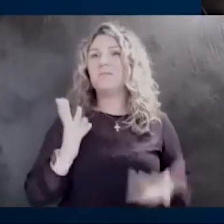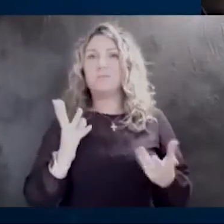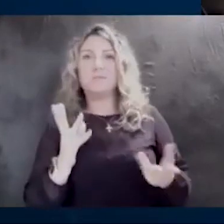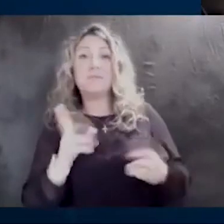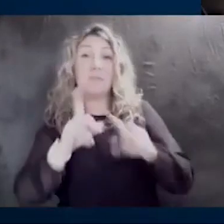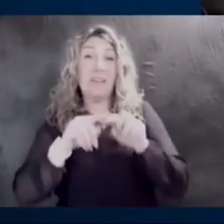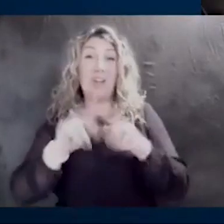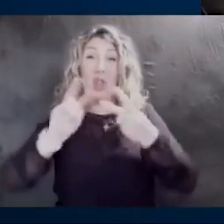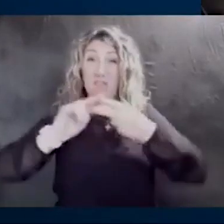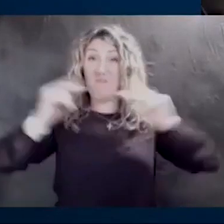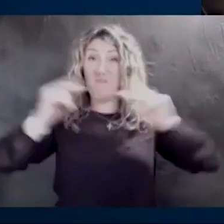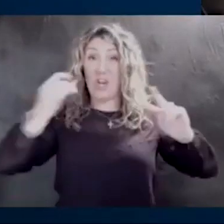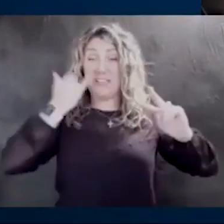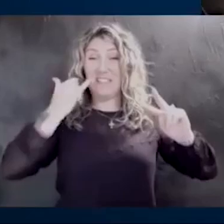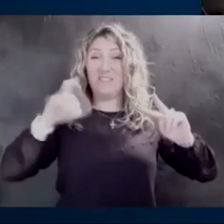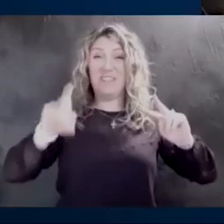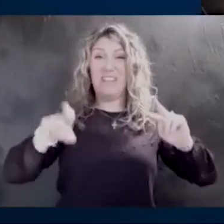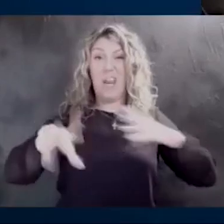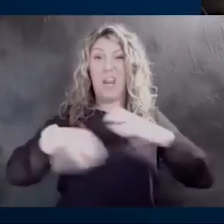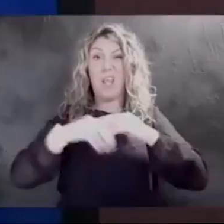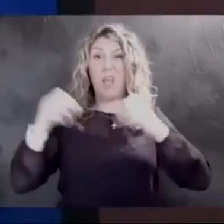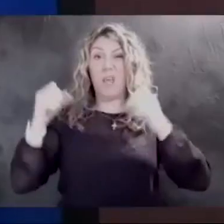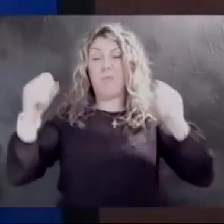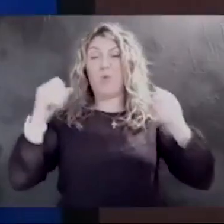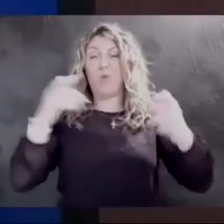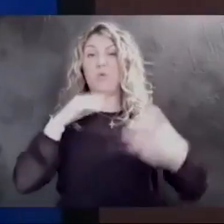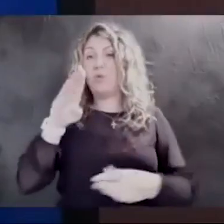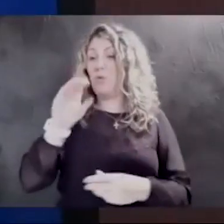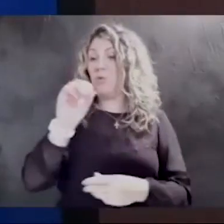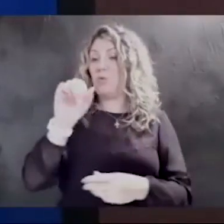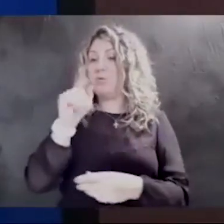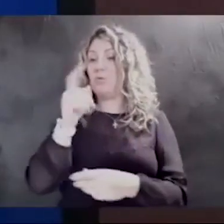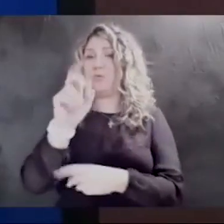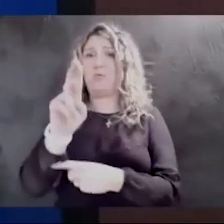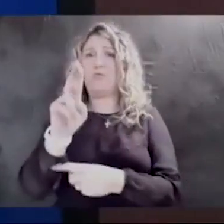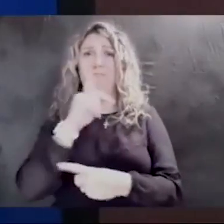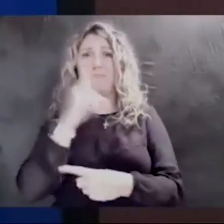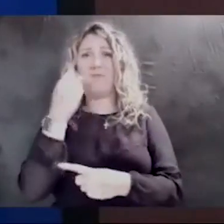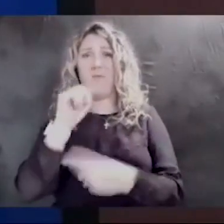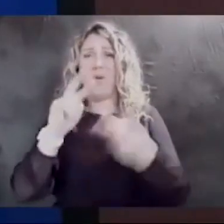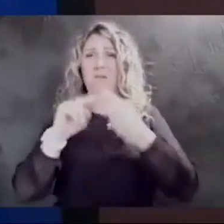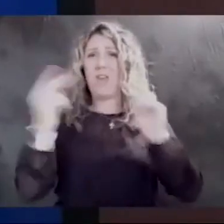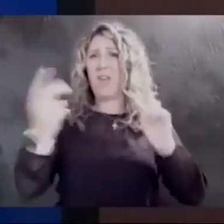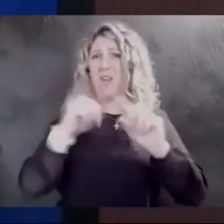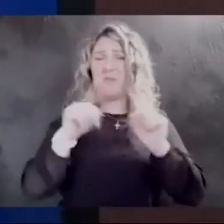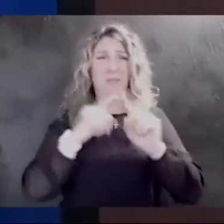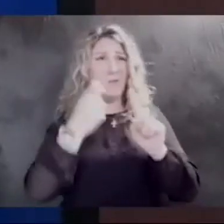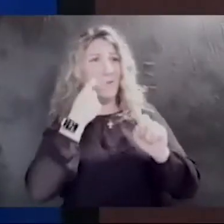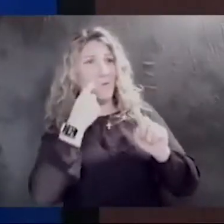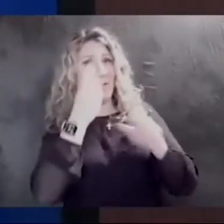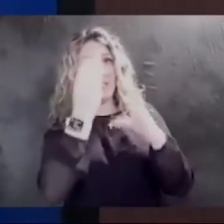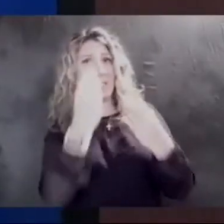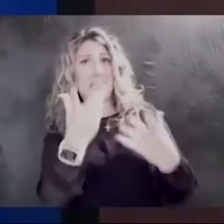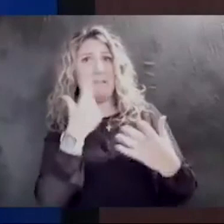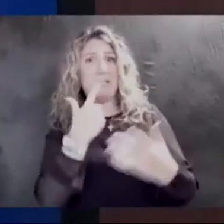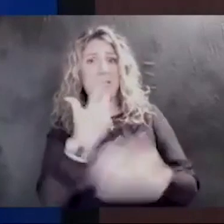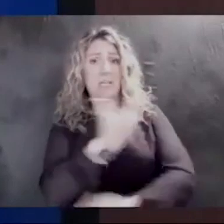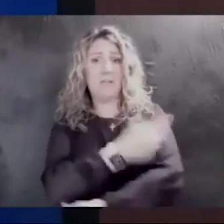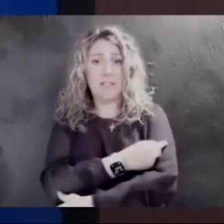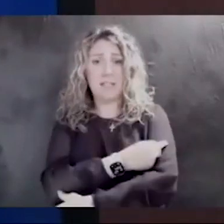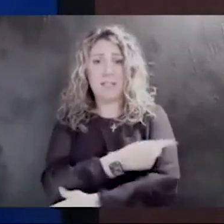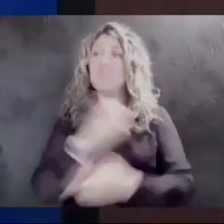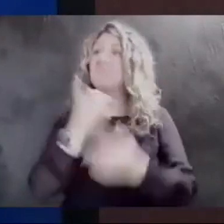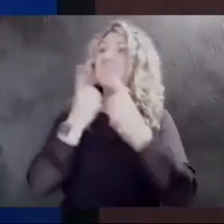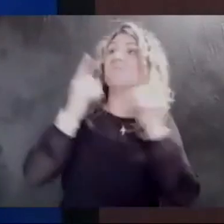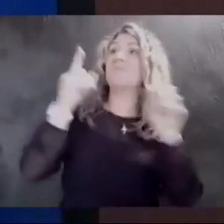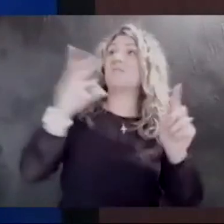a booster for a variant. For a long time, I thought I would be getting boosters at a year, but man, I'm with you. The recent data suggests that vaccination success and